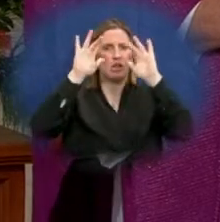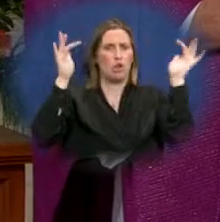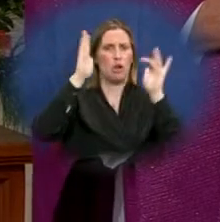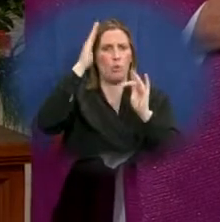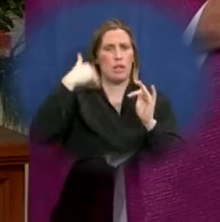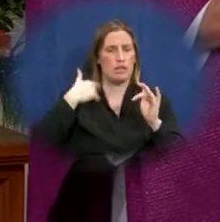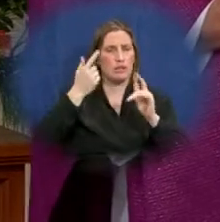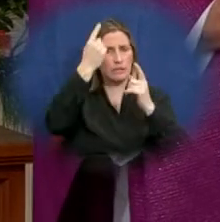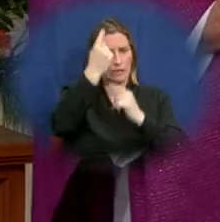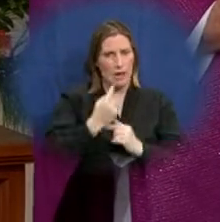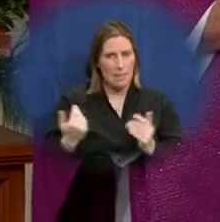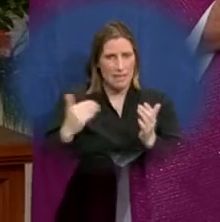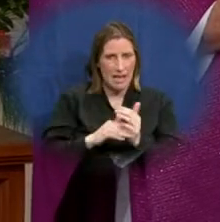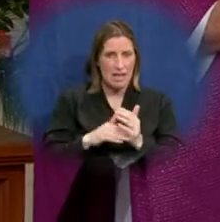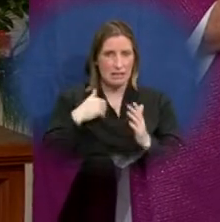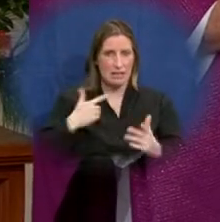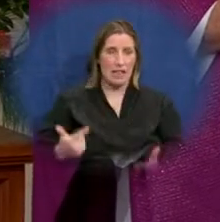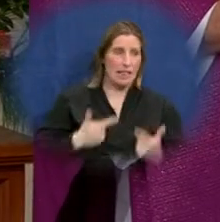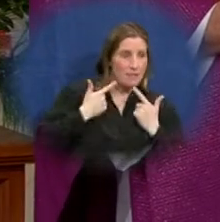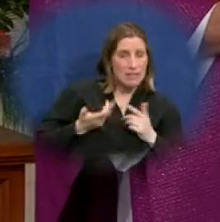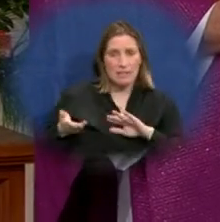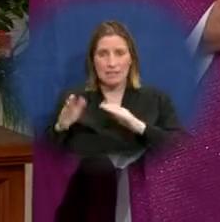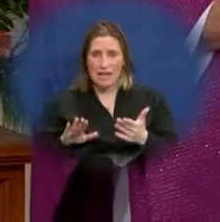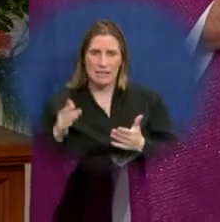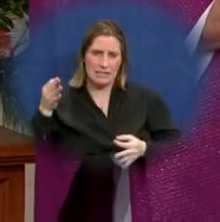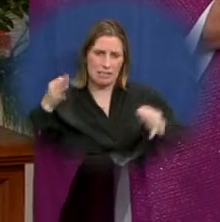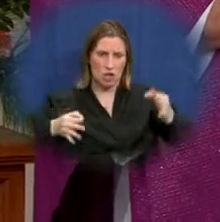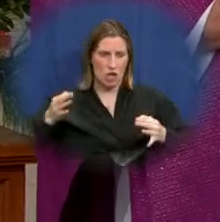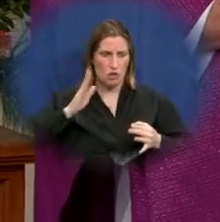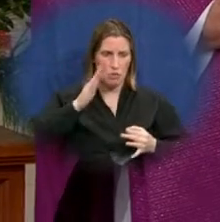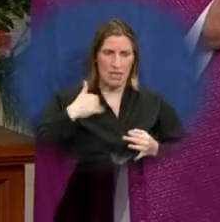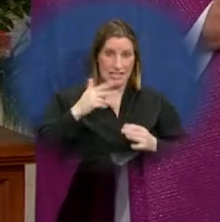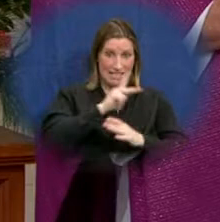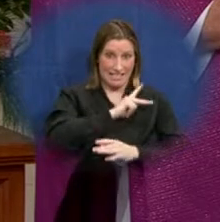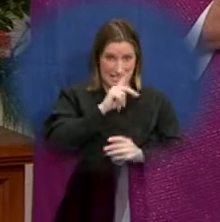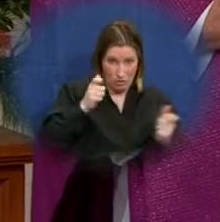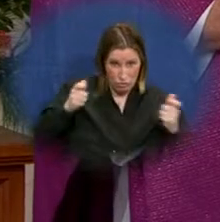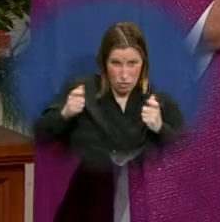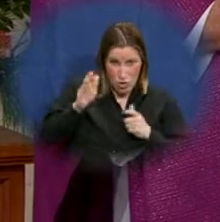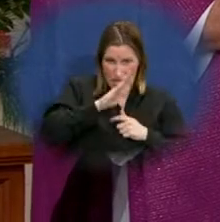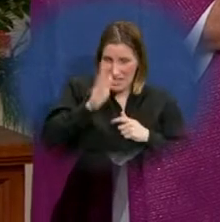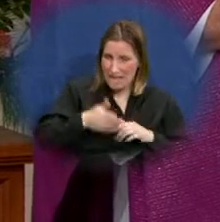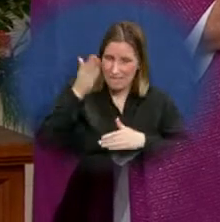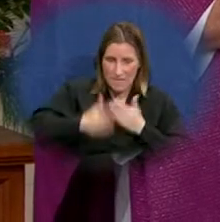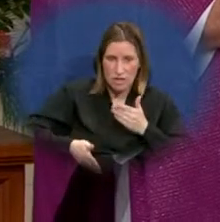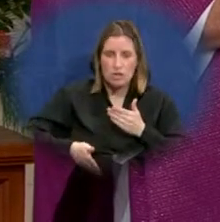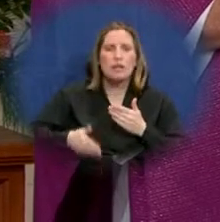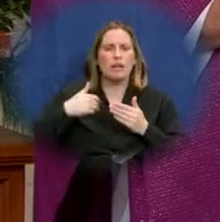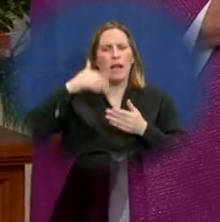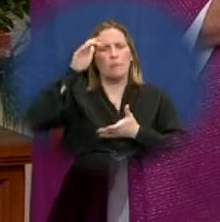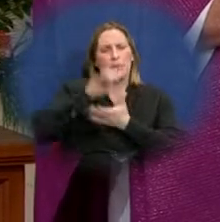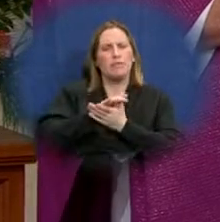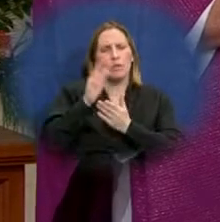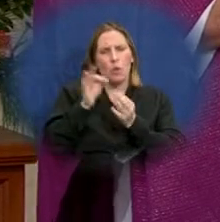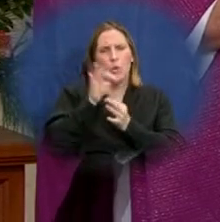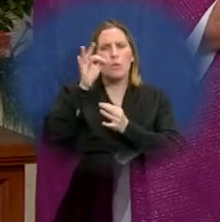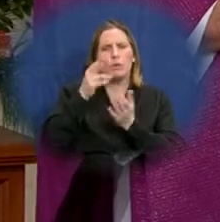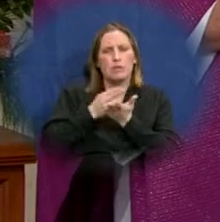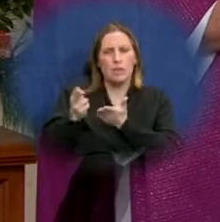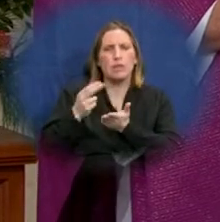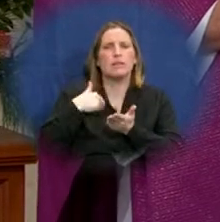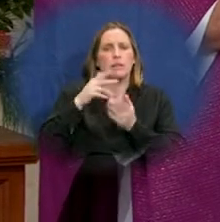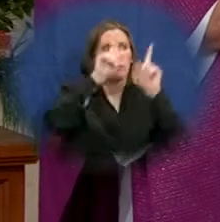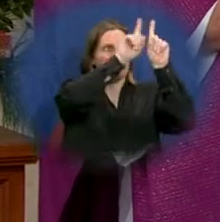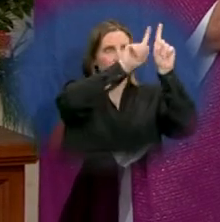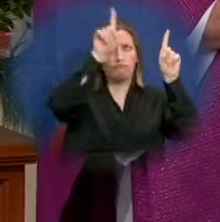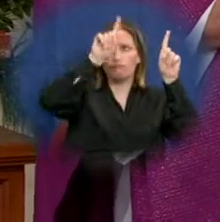living and the dead, and his kingdom will have no end. I believe in the Holy Spirit, the Lord, the giver of life, who proceeds from the